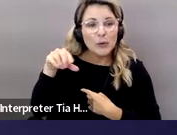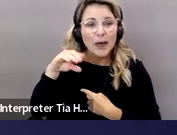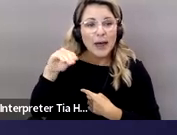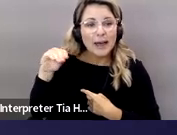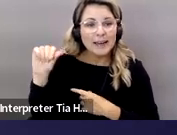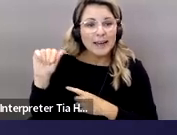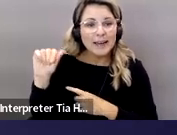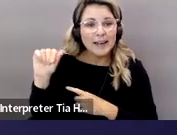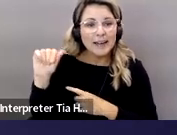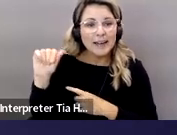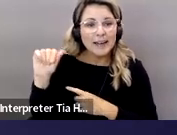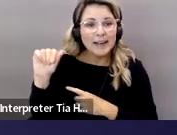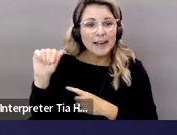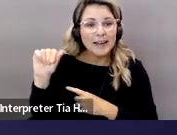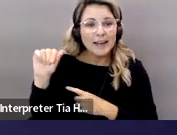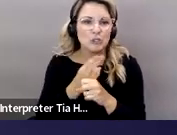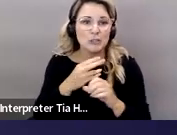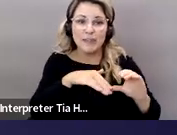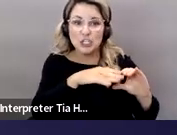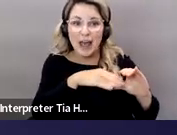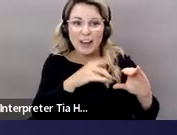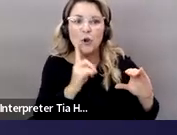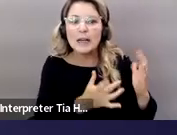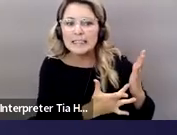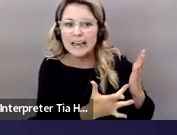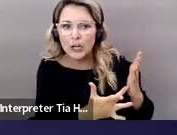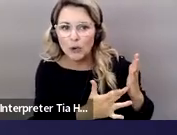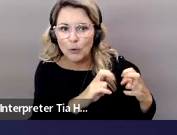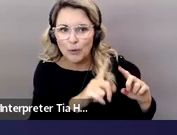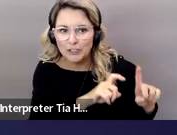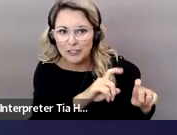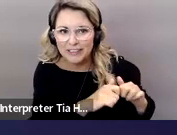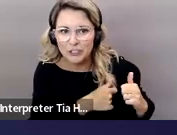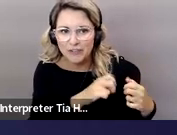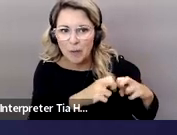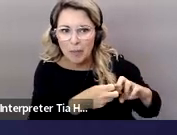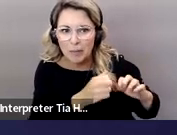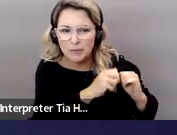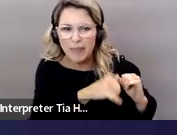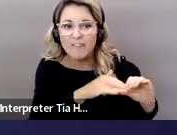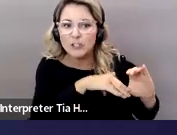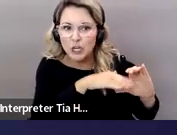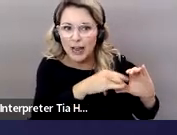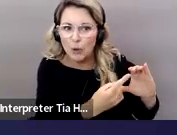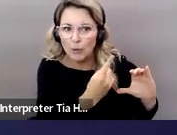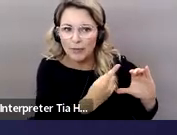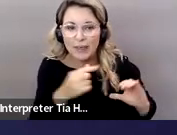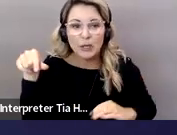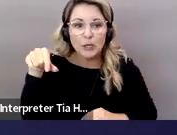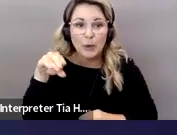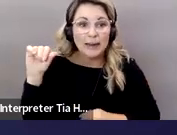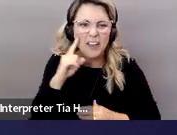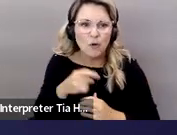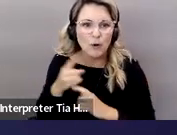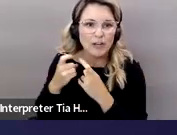Please use the chat for technical questions. We have live captioning for the webinar in the closed captioning feature. To